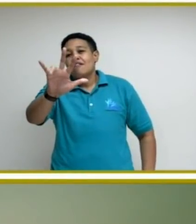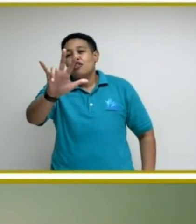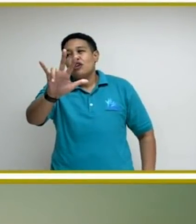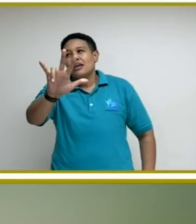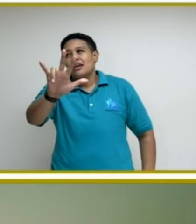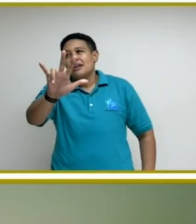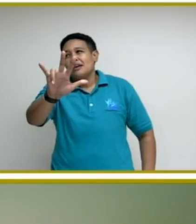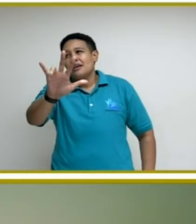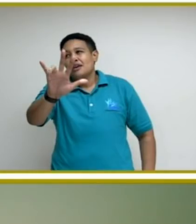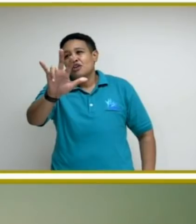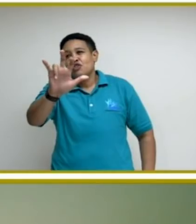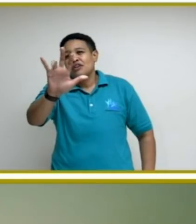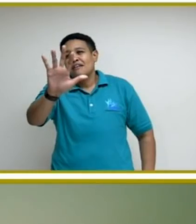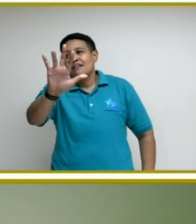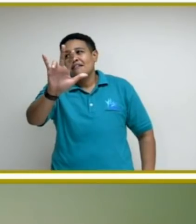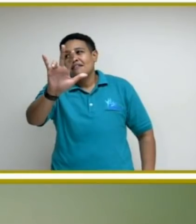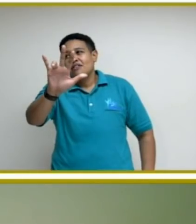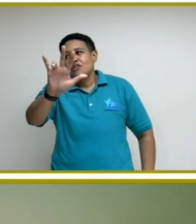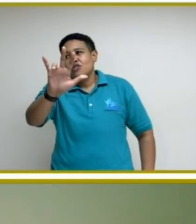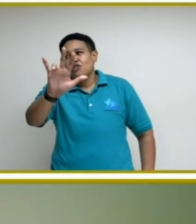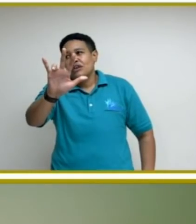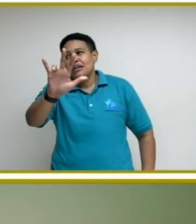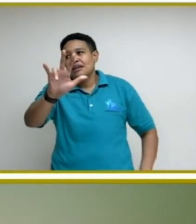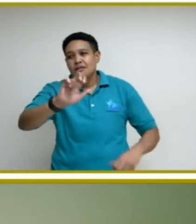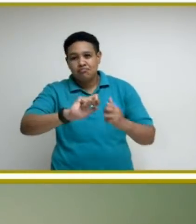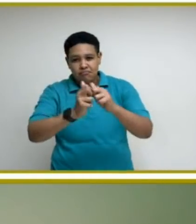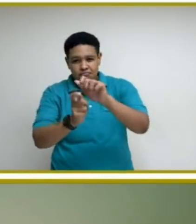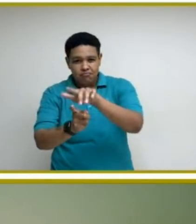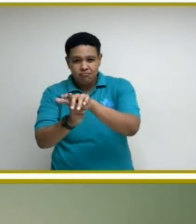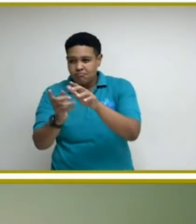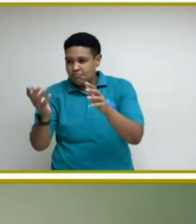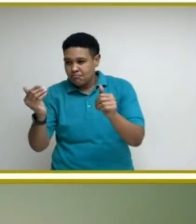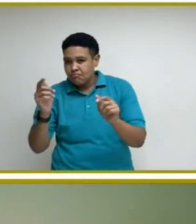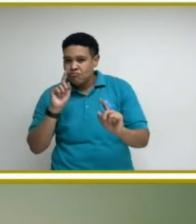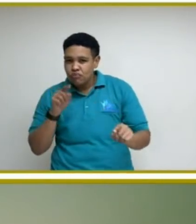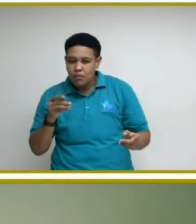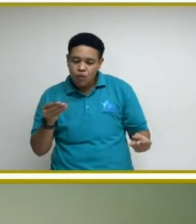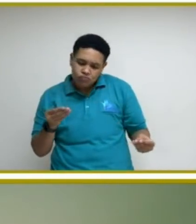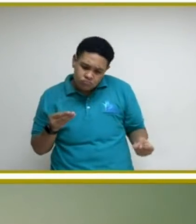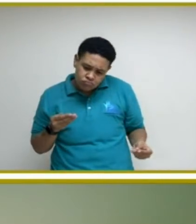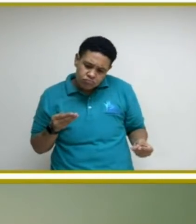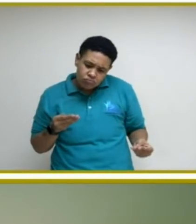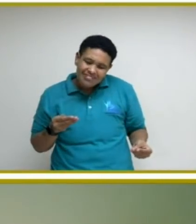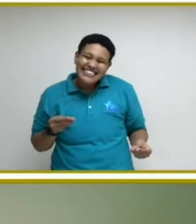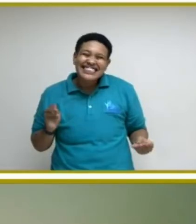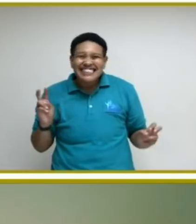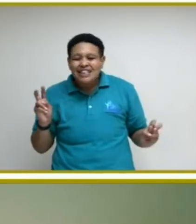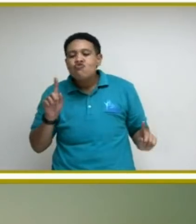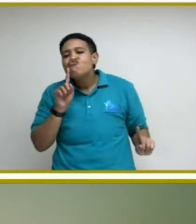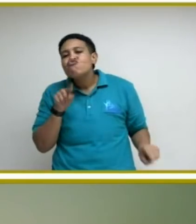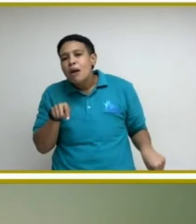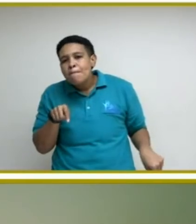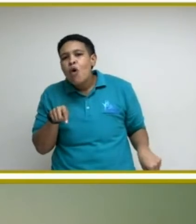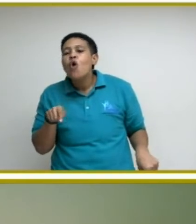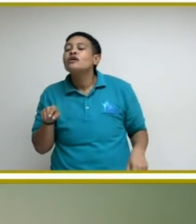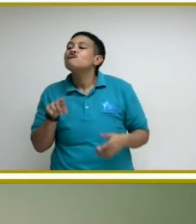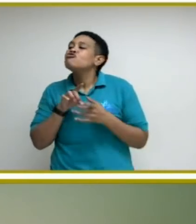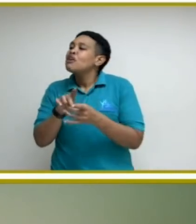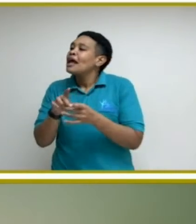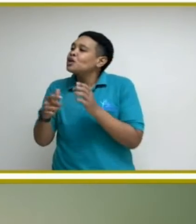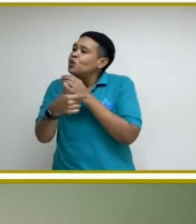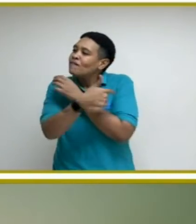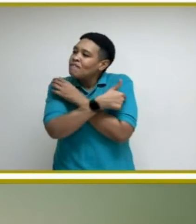353 ISAVIs, which are reports that are supposedly attributable to vaccination